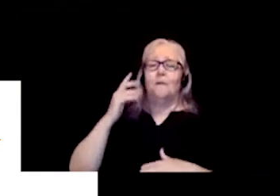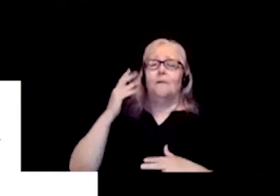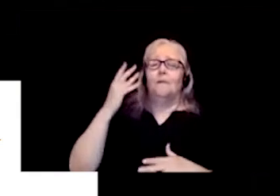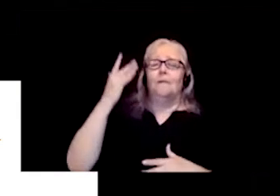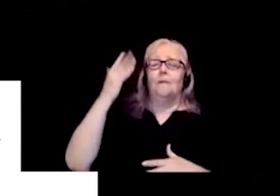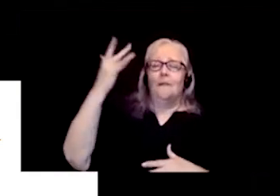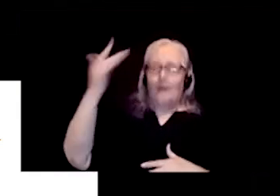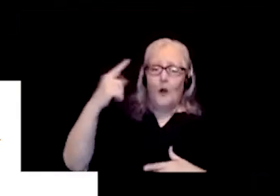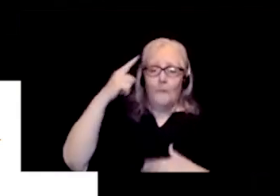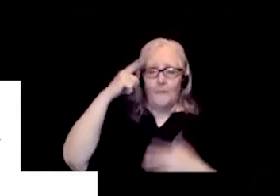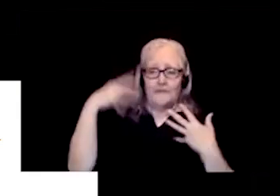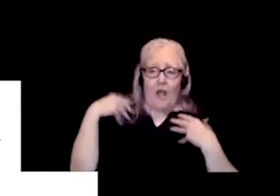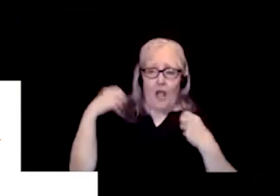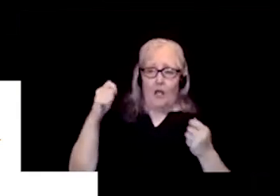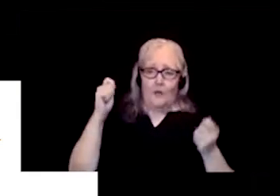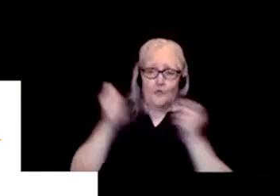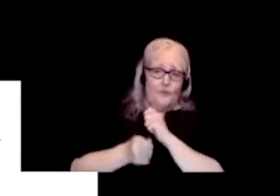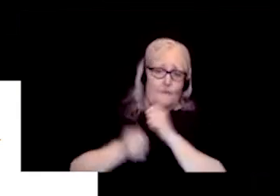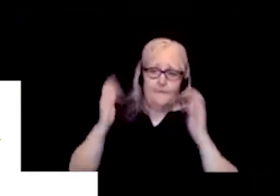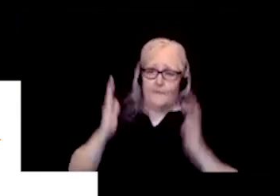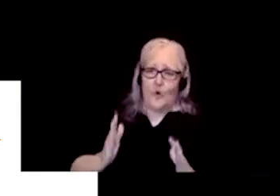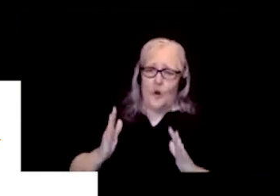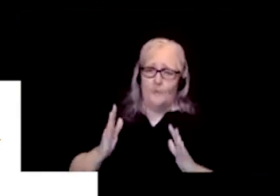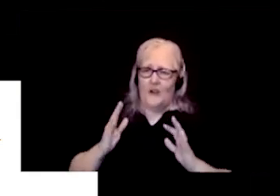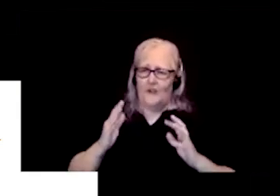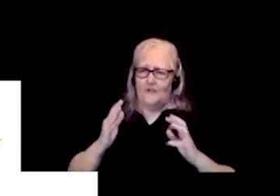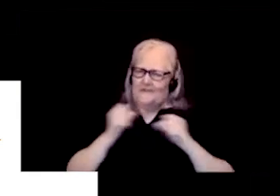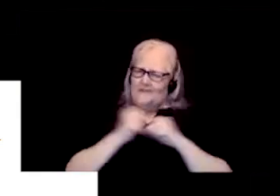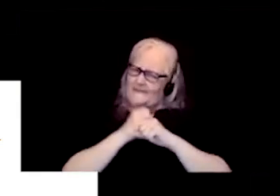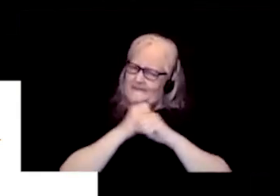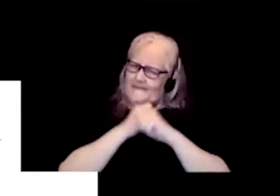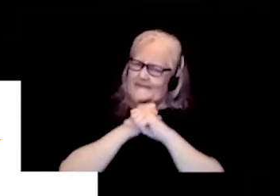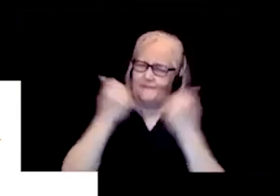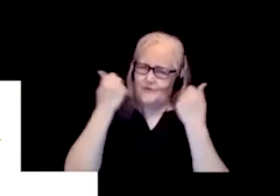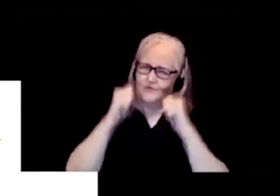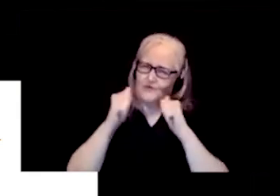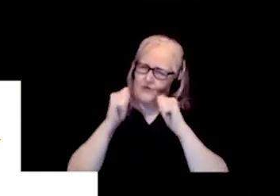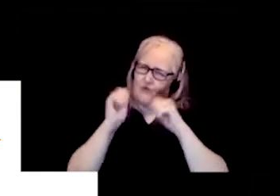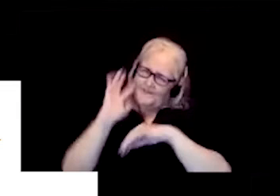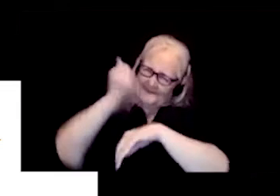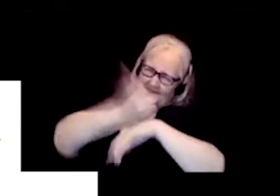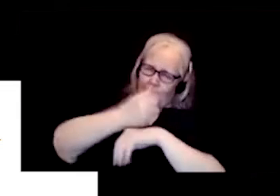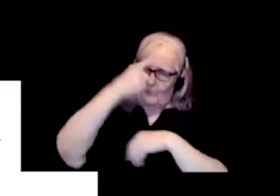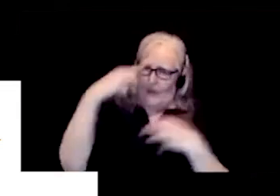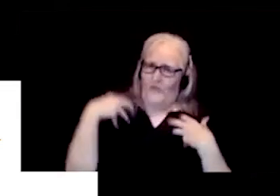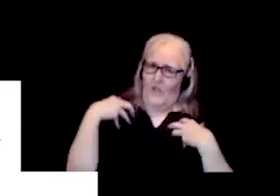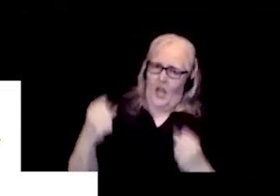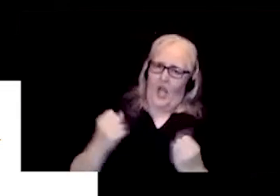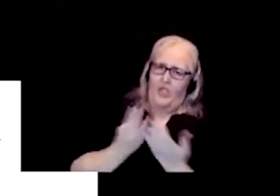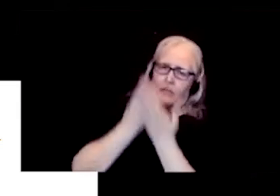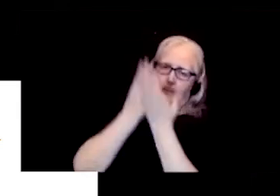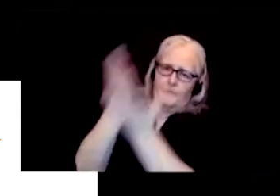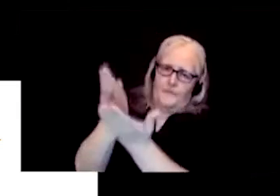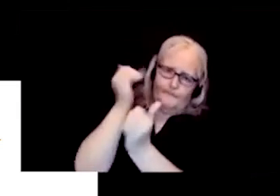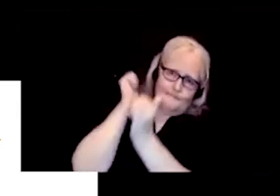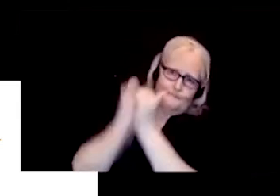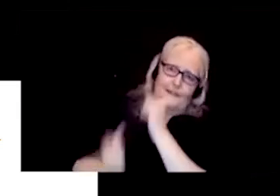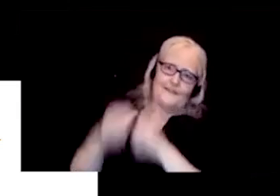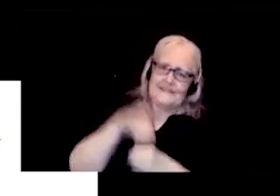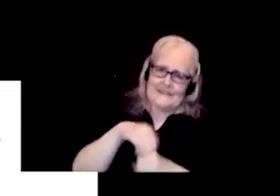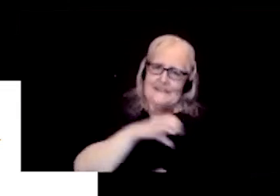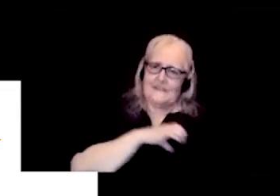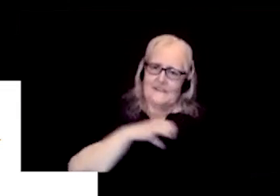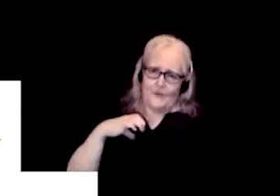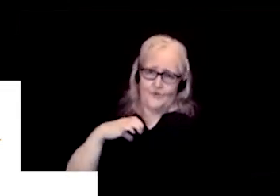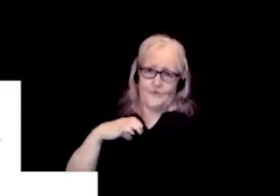try to get a comprehensive mental health reform bill passed by the US Congress. After decades of